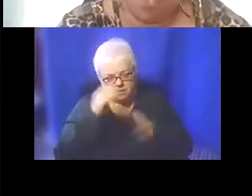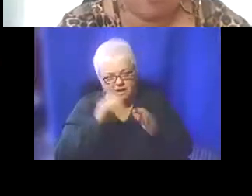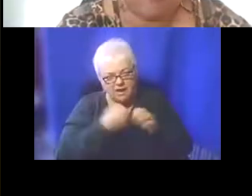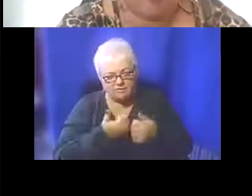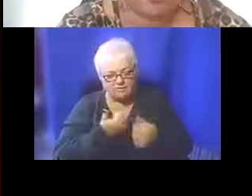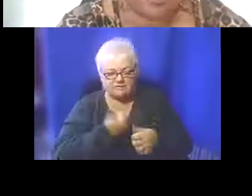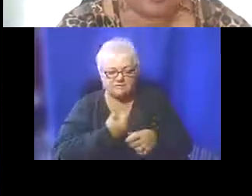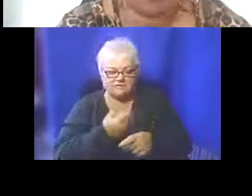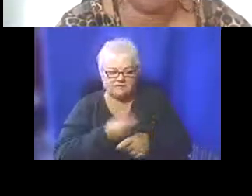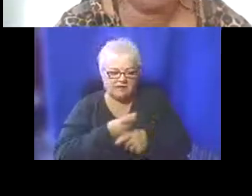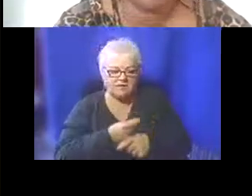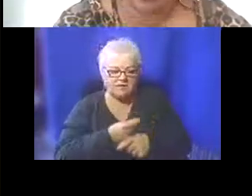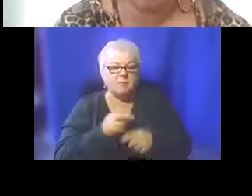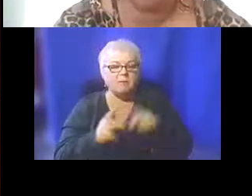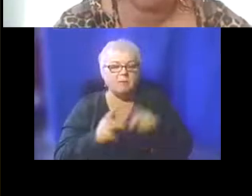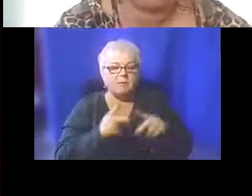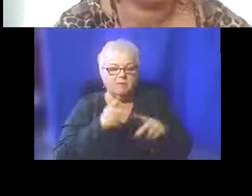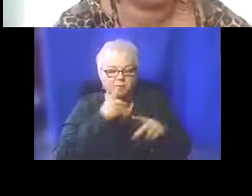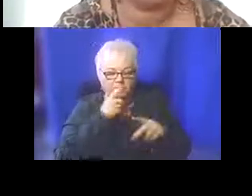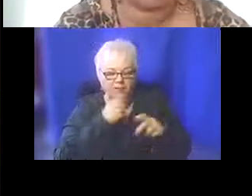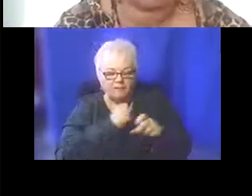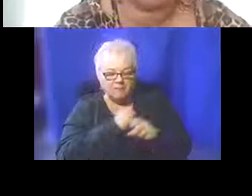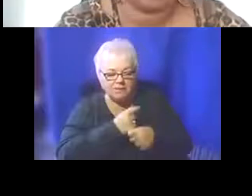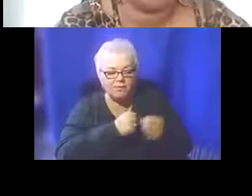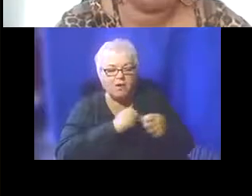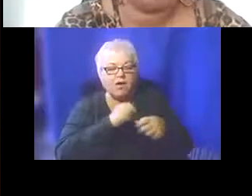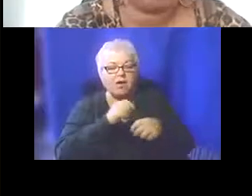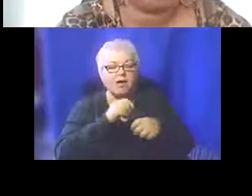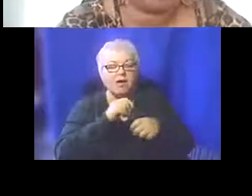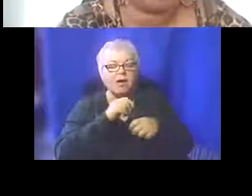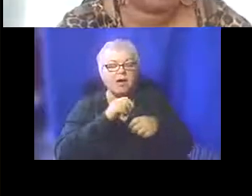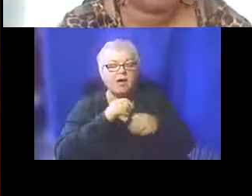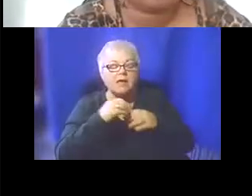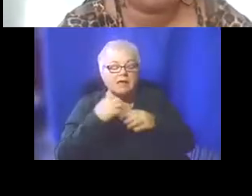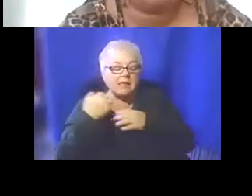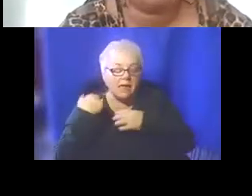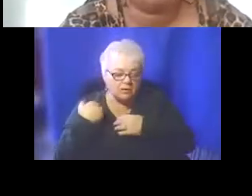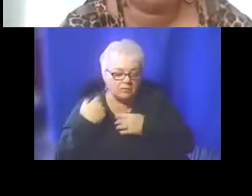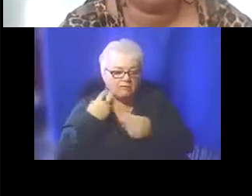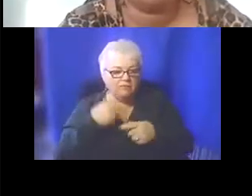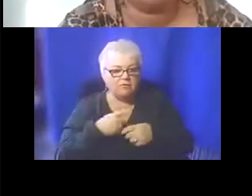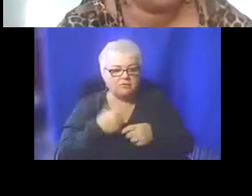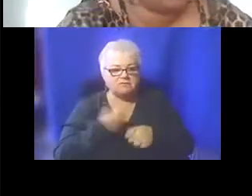be around folks that can hold you accountable to your self-care as well.